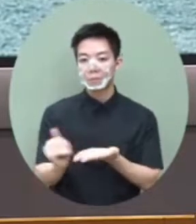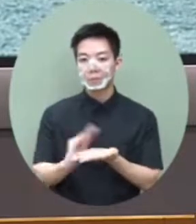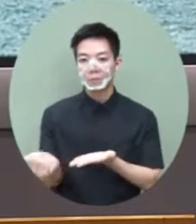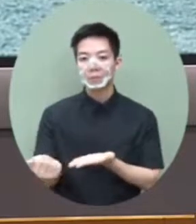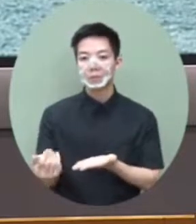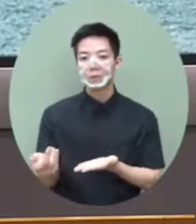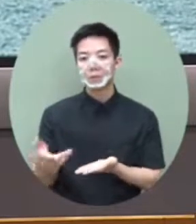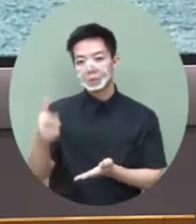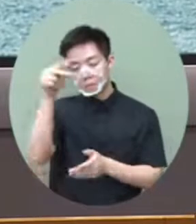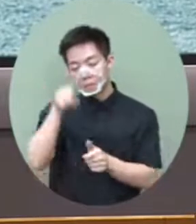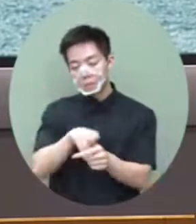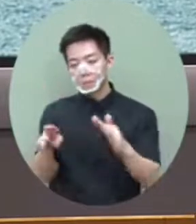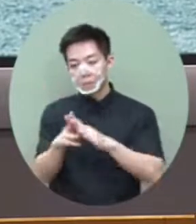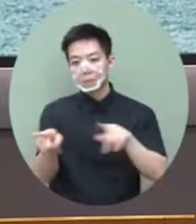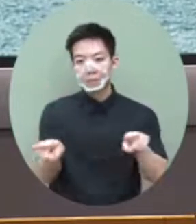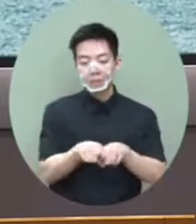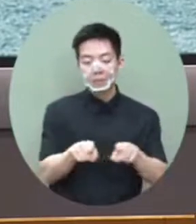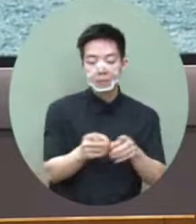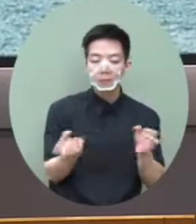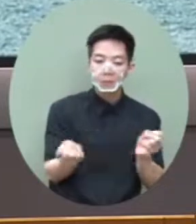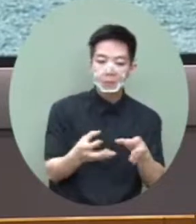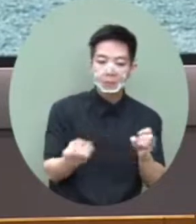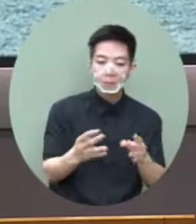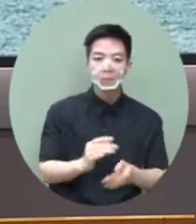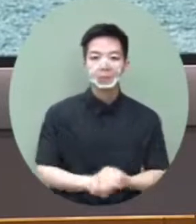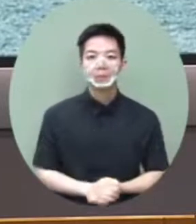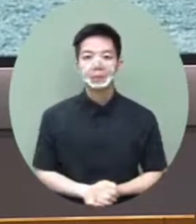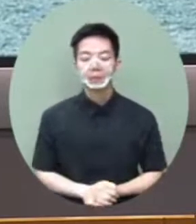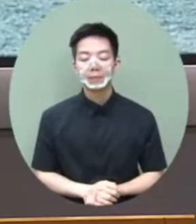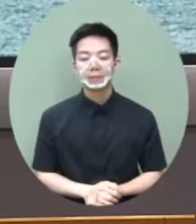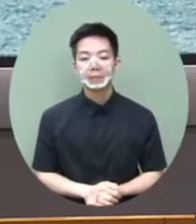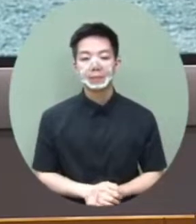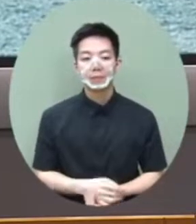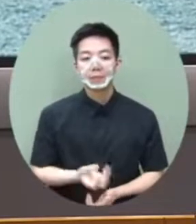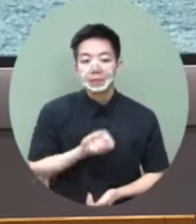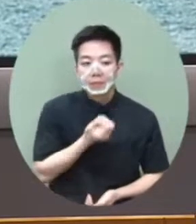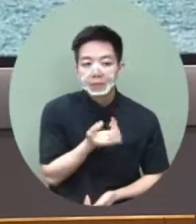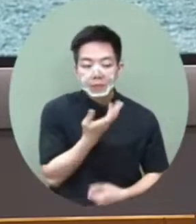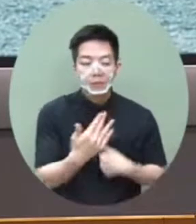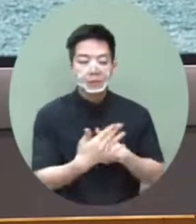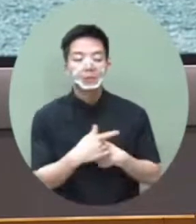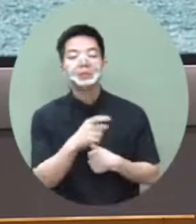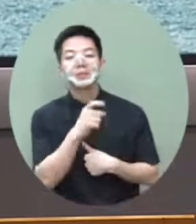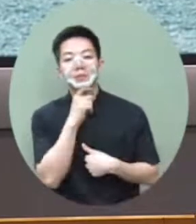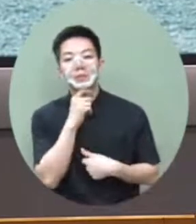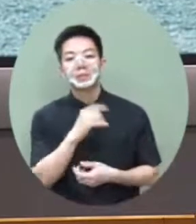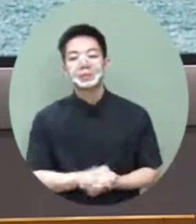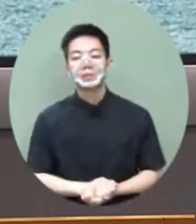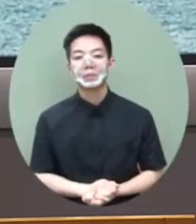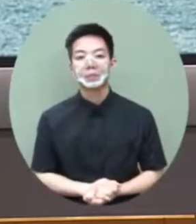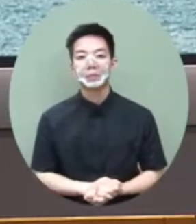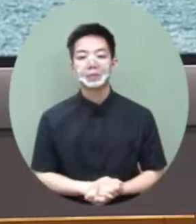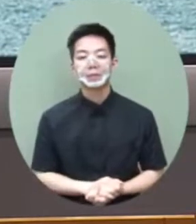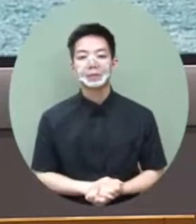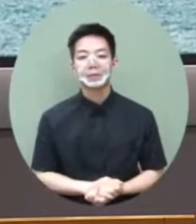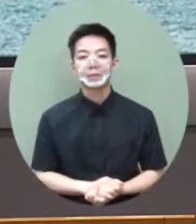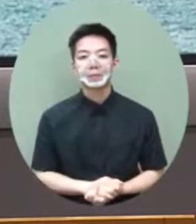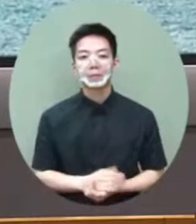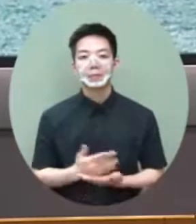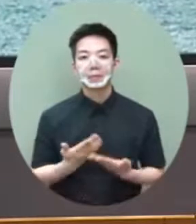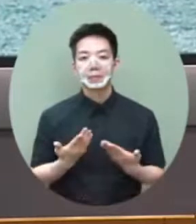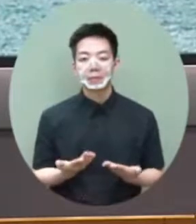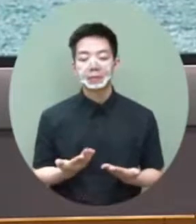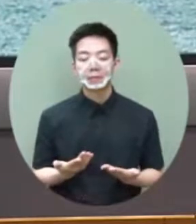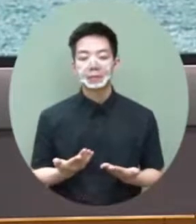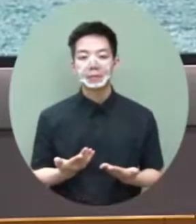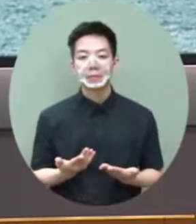Mainland teams have been dispatched to come to Hong Kong to work with the Bureau and the Hospital